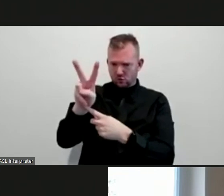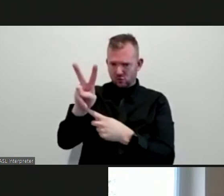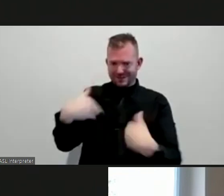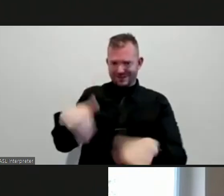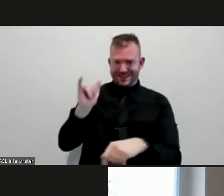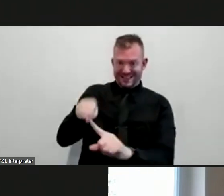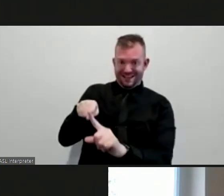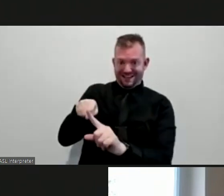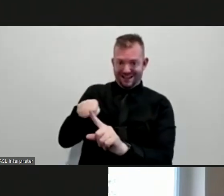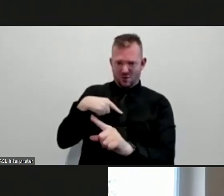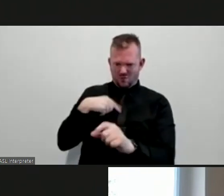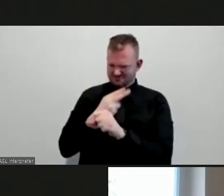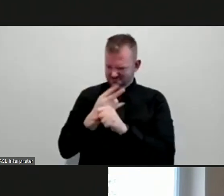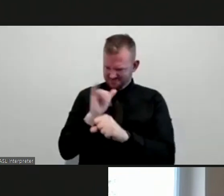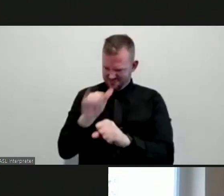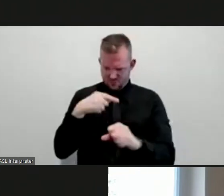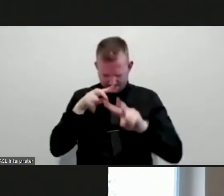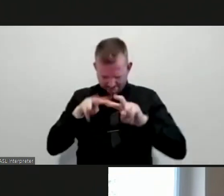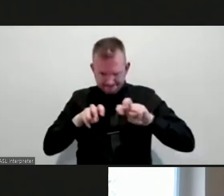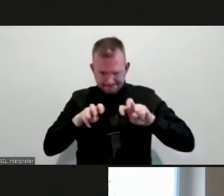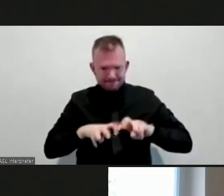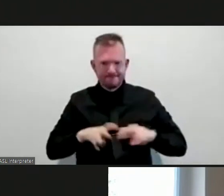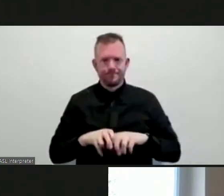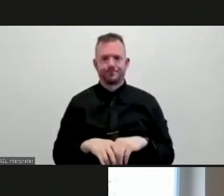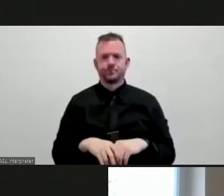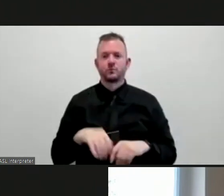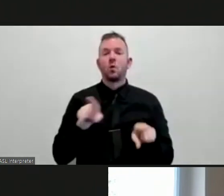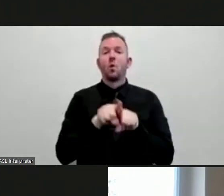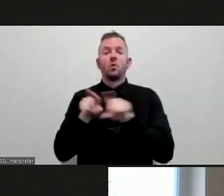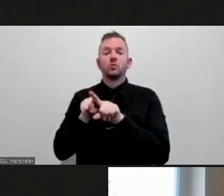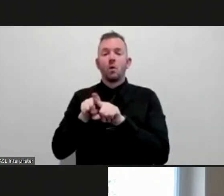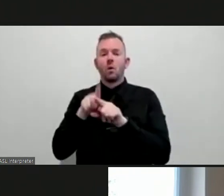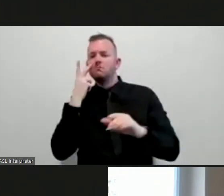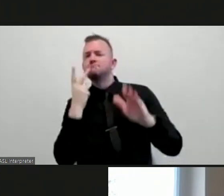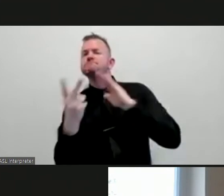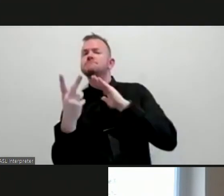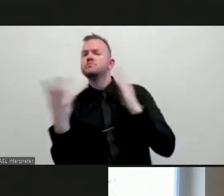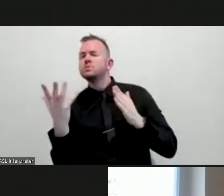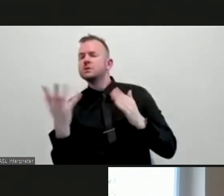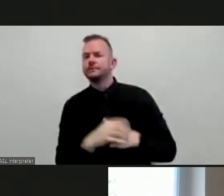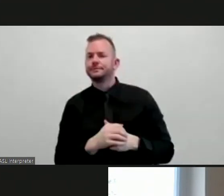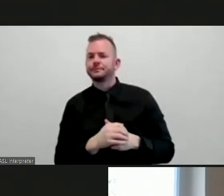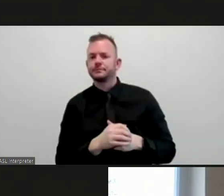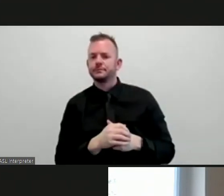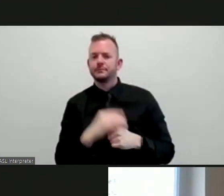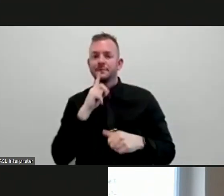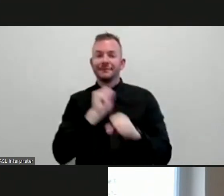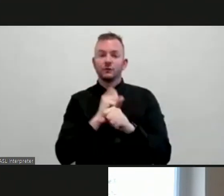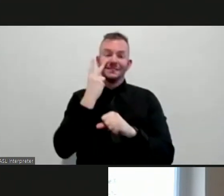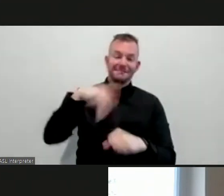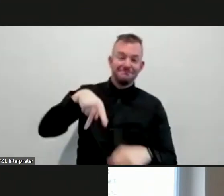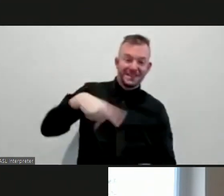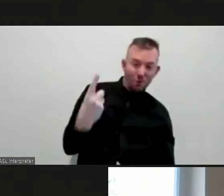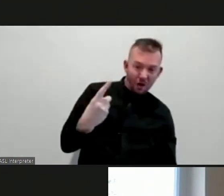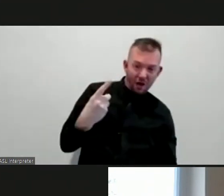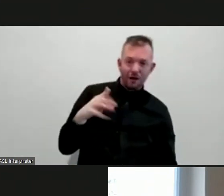also looking for other variants that could emerge in the state. So the P1 variant or the B1351 variant.